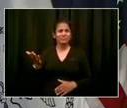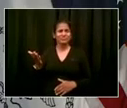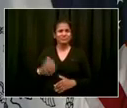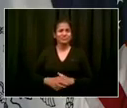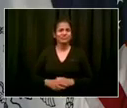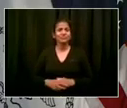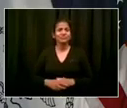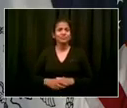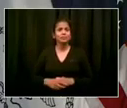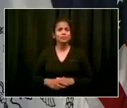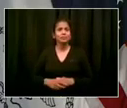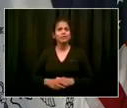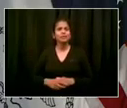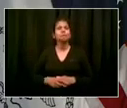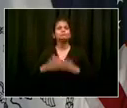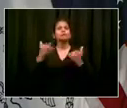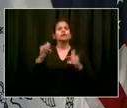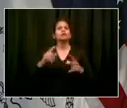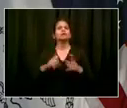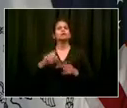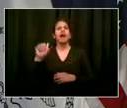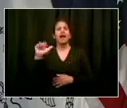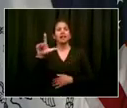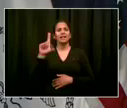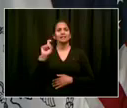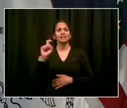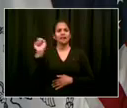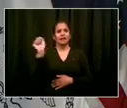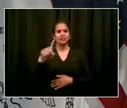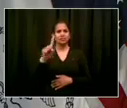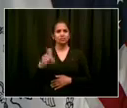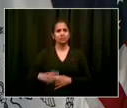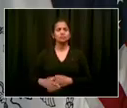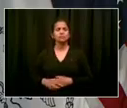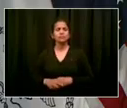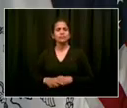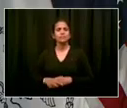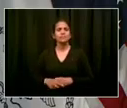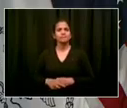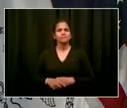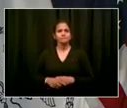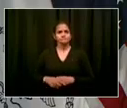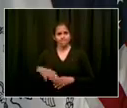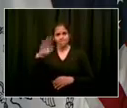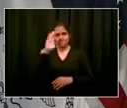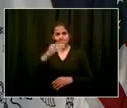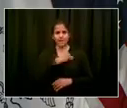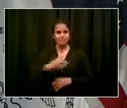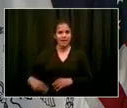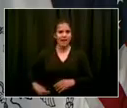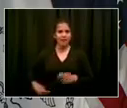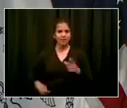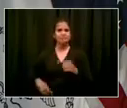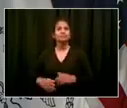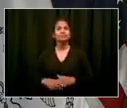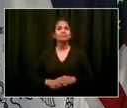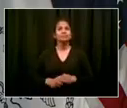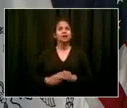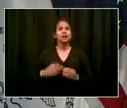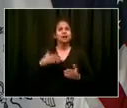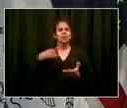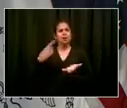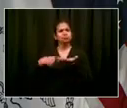to the positive cases that were confirmed by the city yesterday in 2 different public